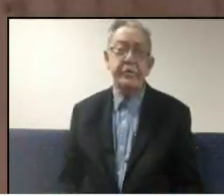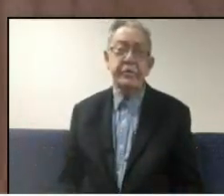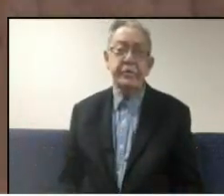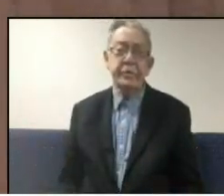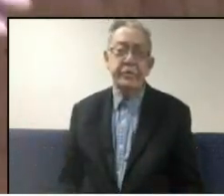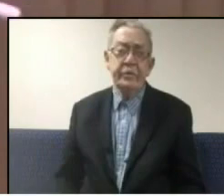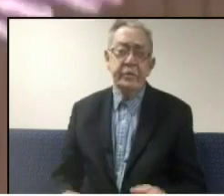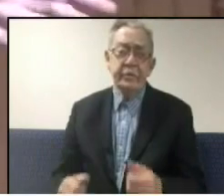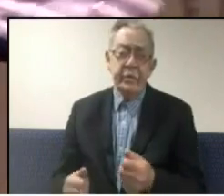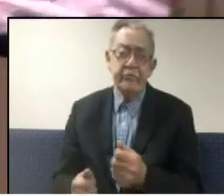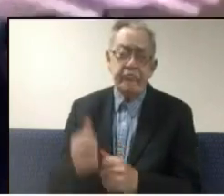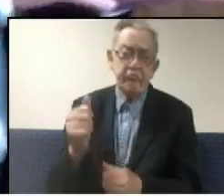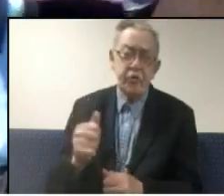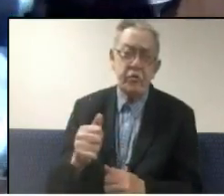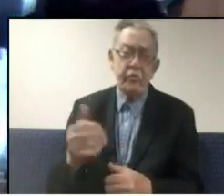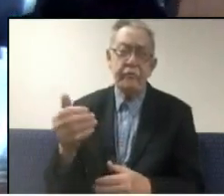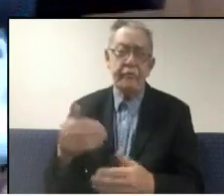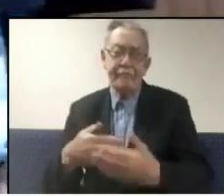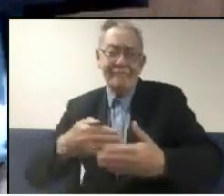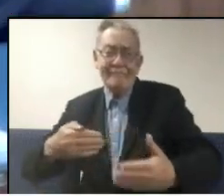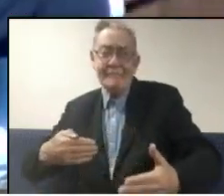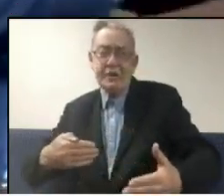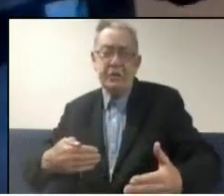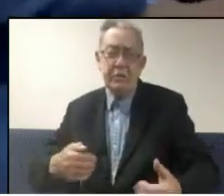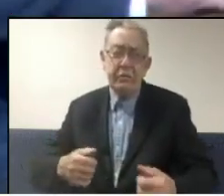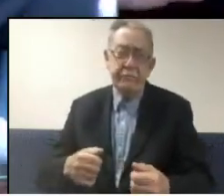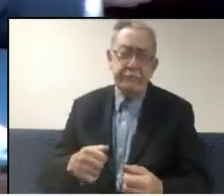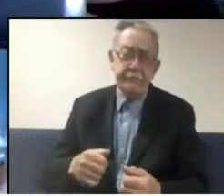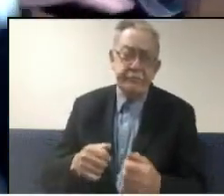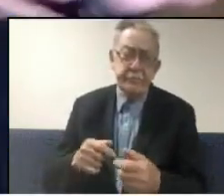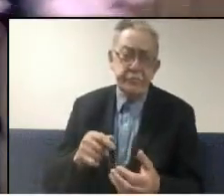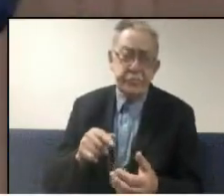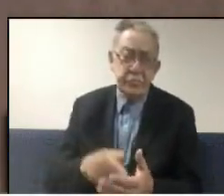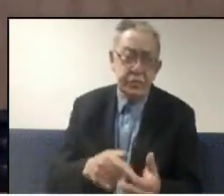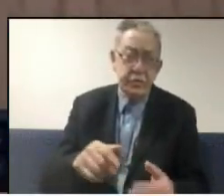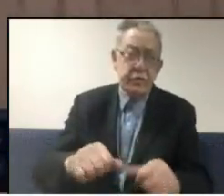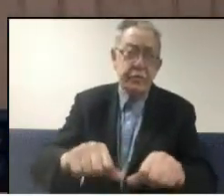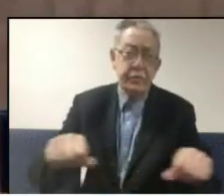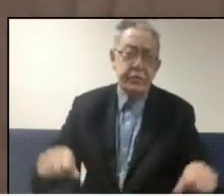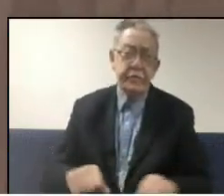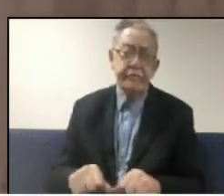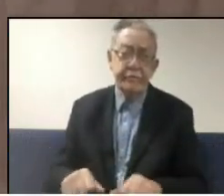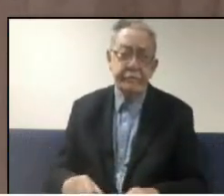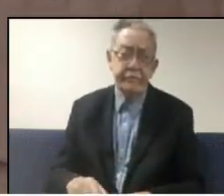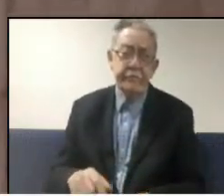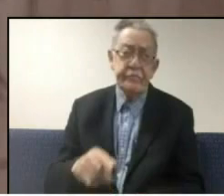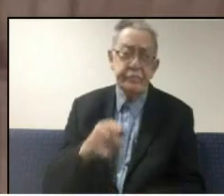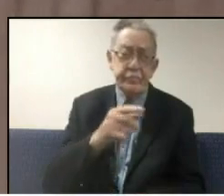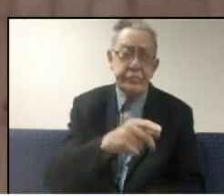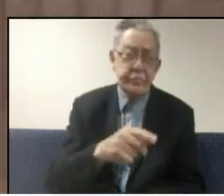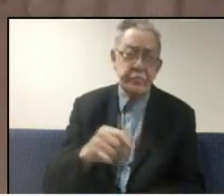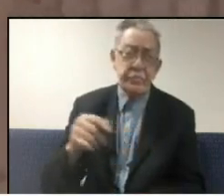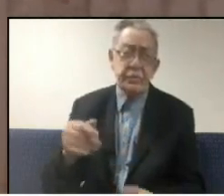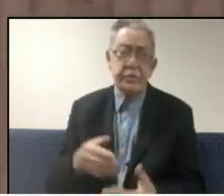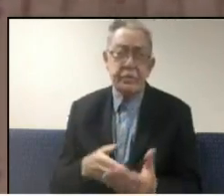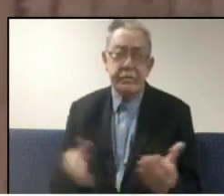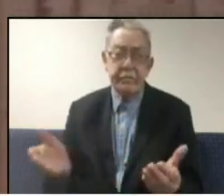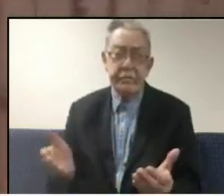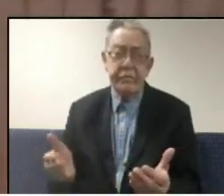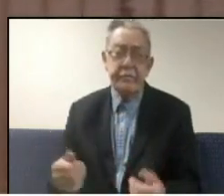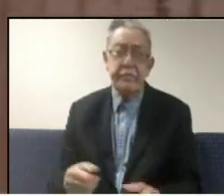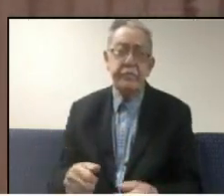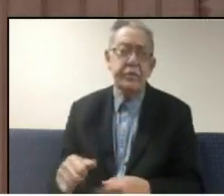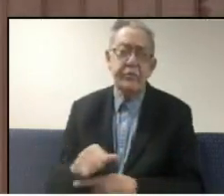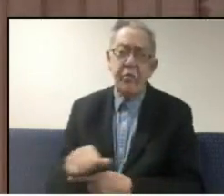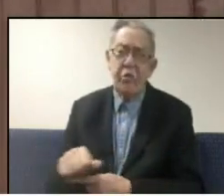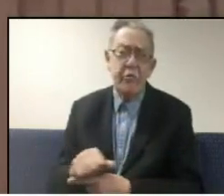most orthodox background, but it's over in this area to do the most unorthodox thing that you have no training